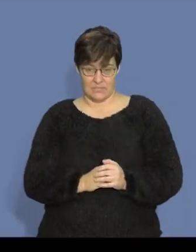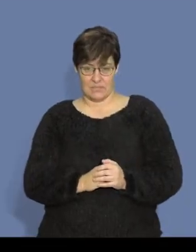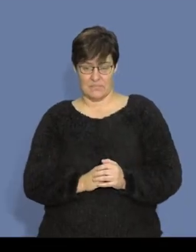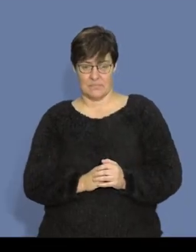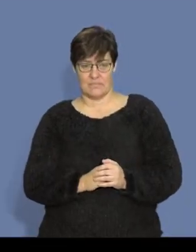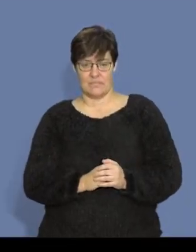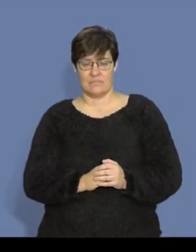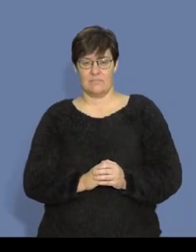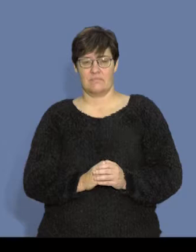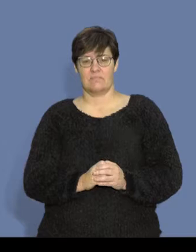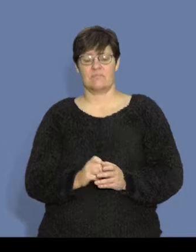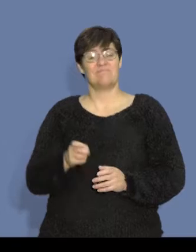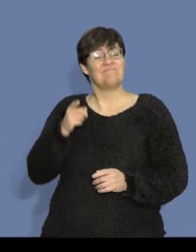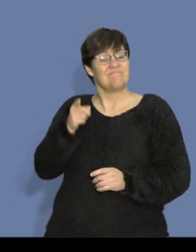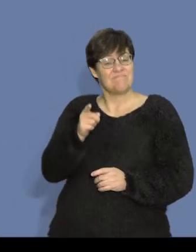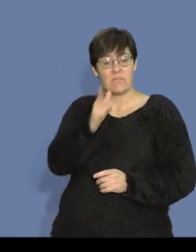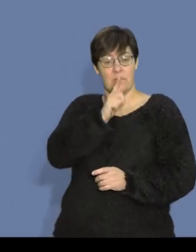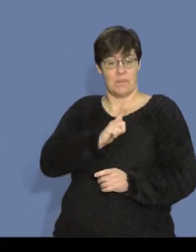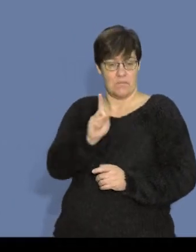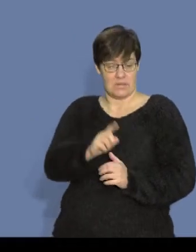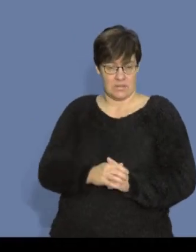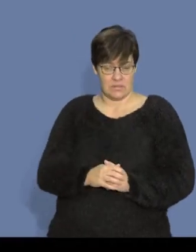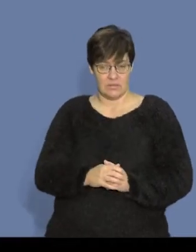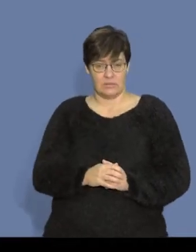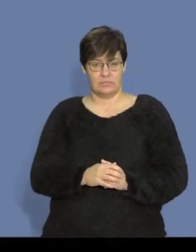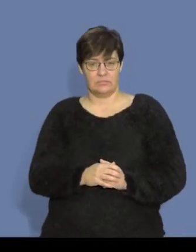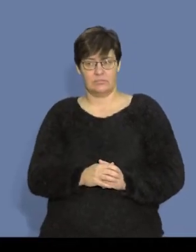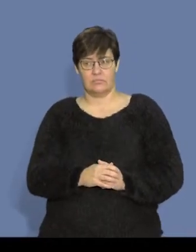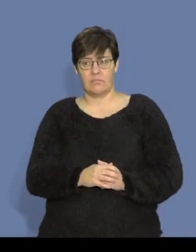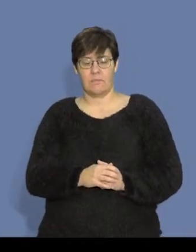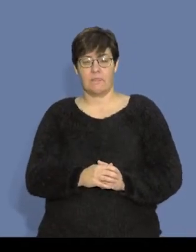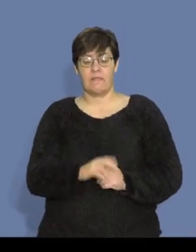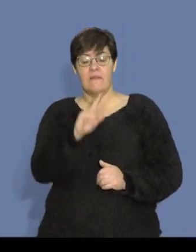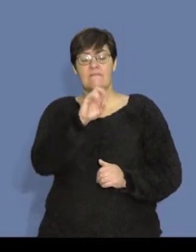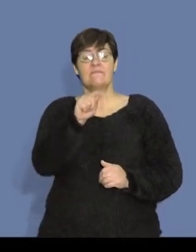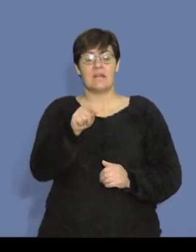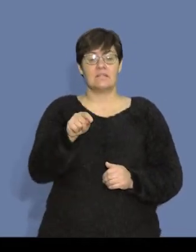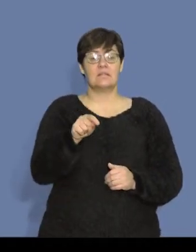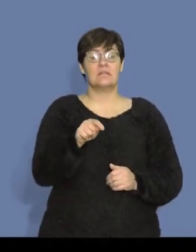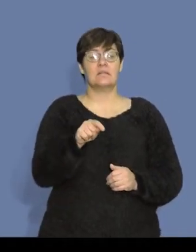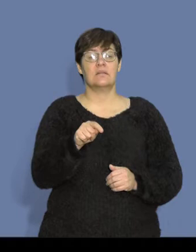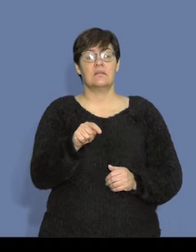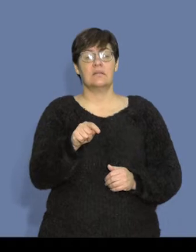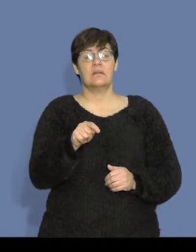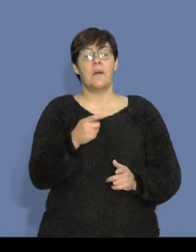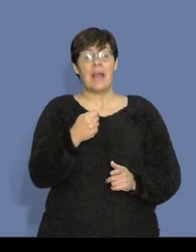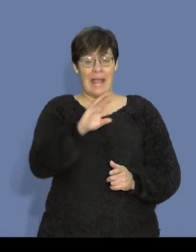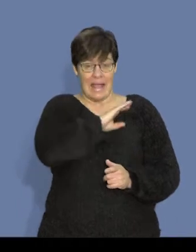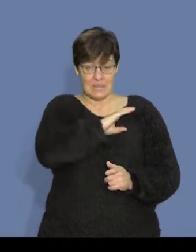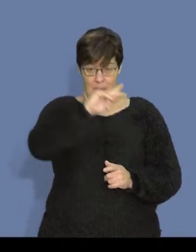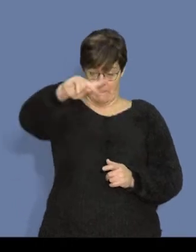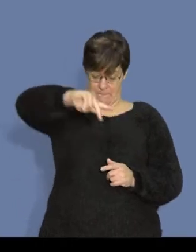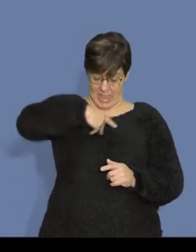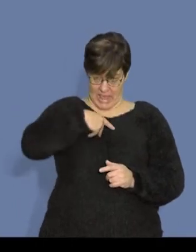Okay, this one says here, is VAT that is collected from customers. Now we